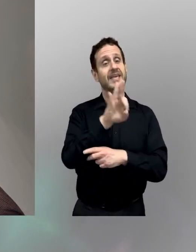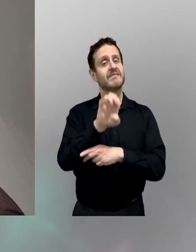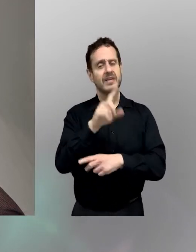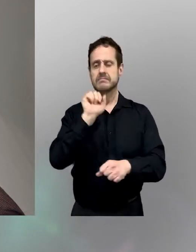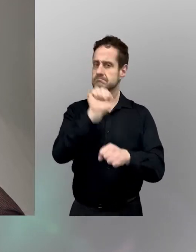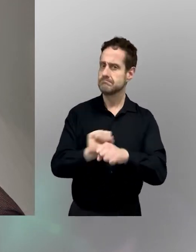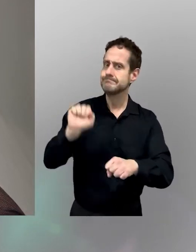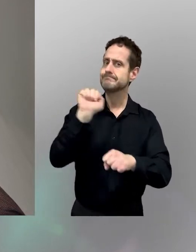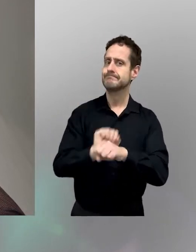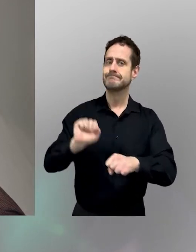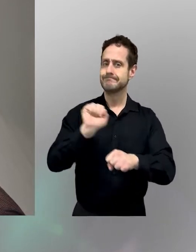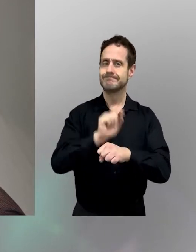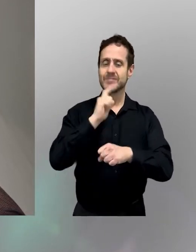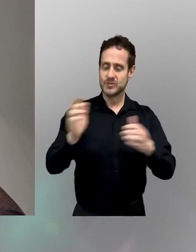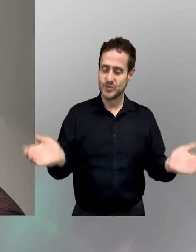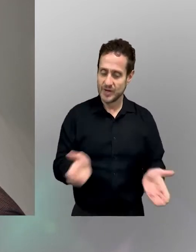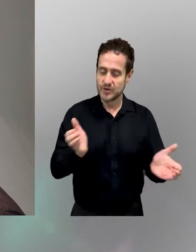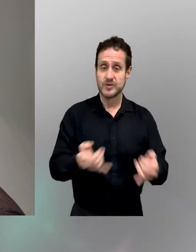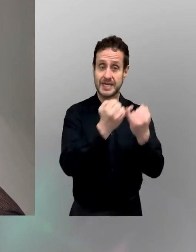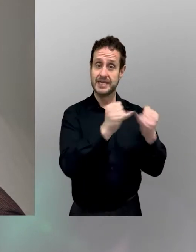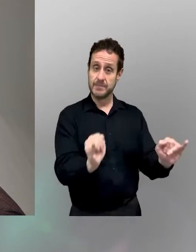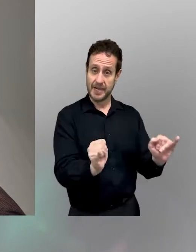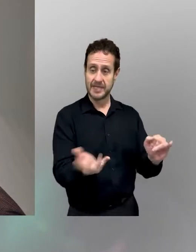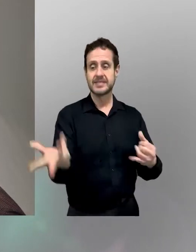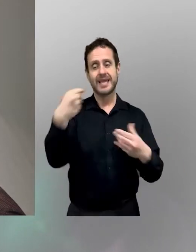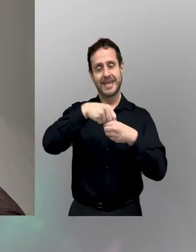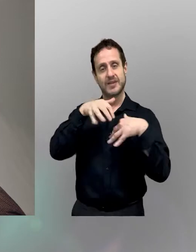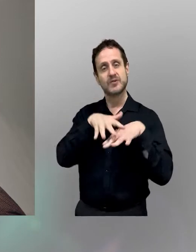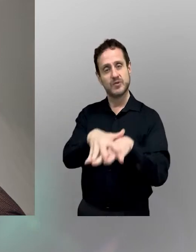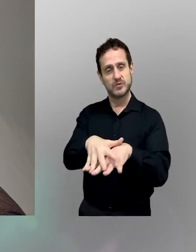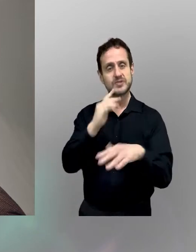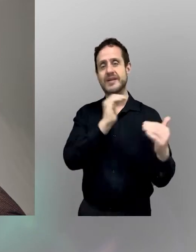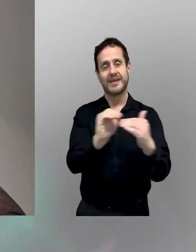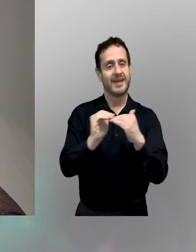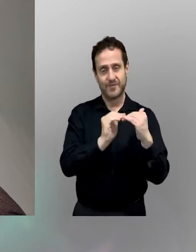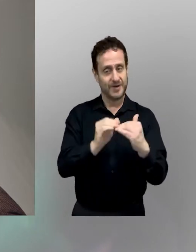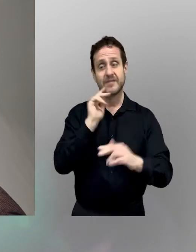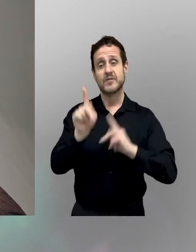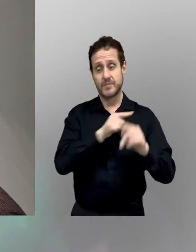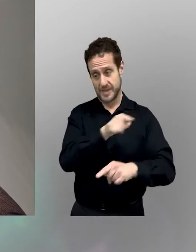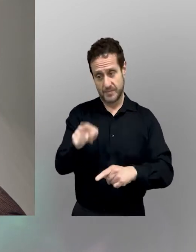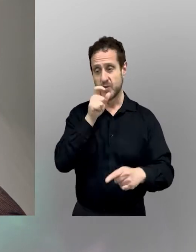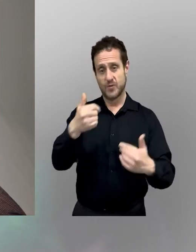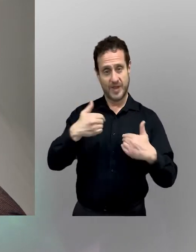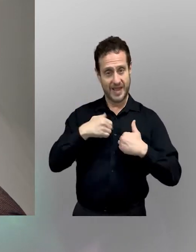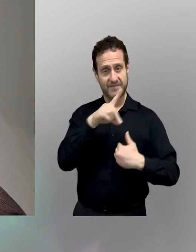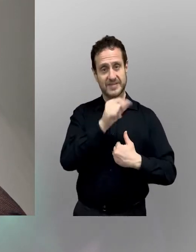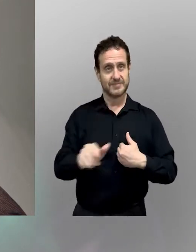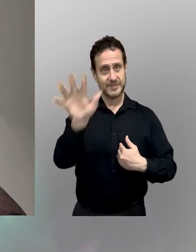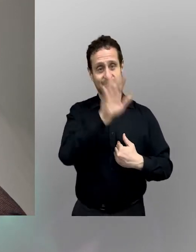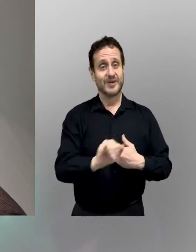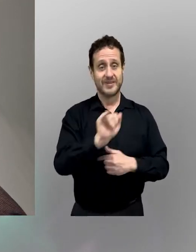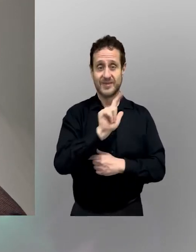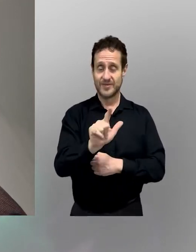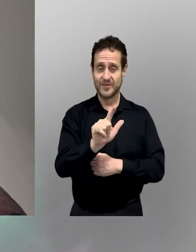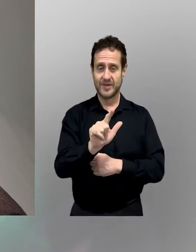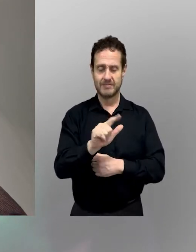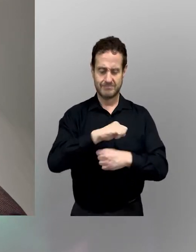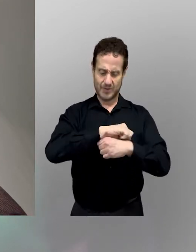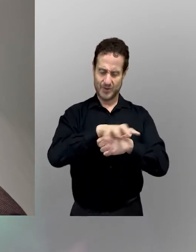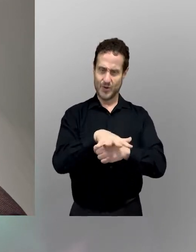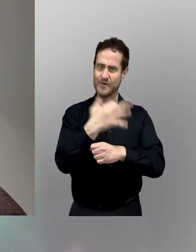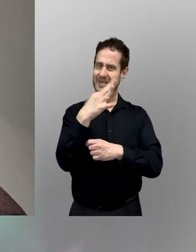worked tirelessly to promote independence, inclusion, and equity for people with disabilities throughout Illinois.